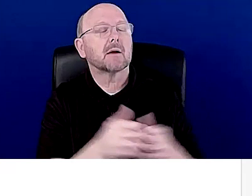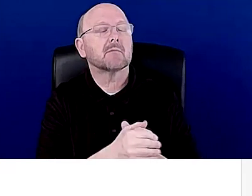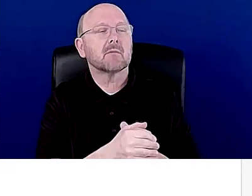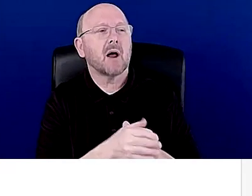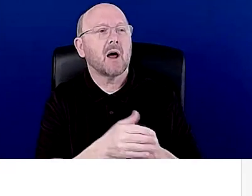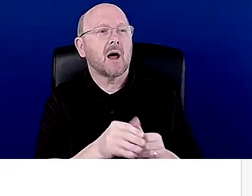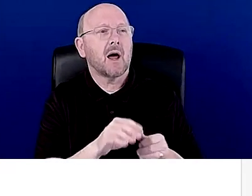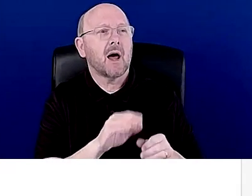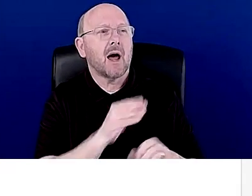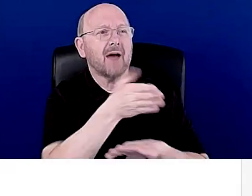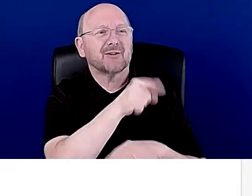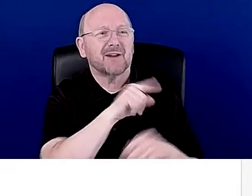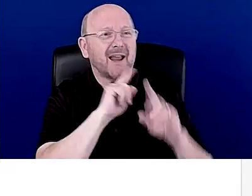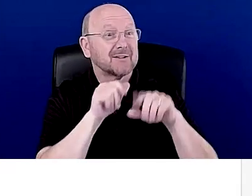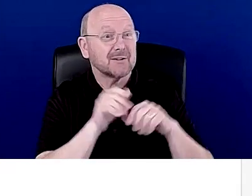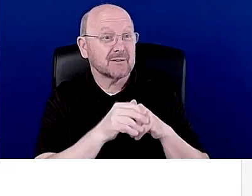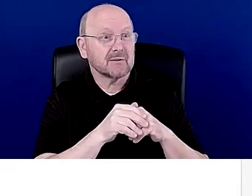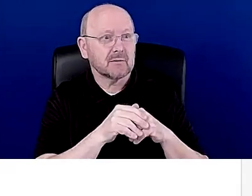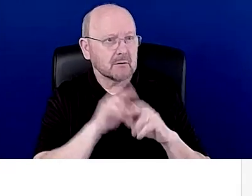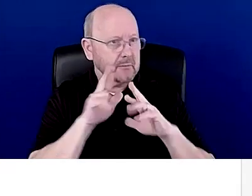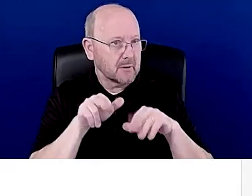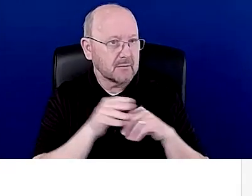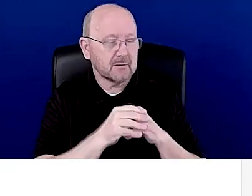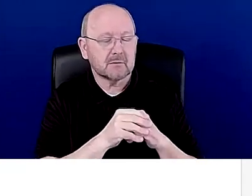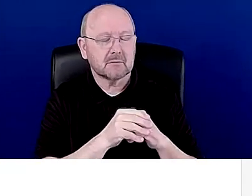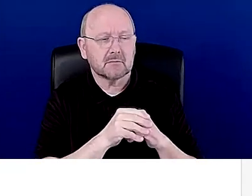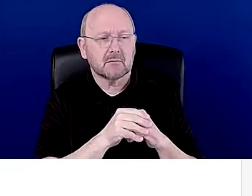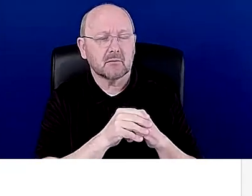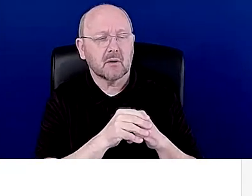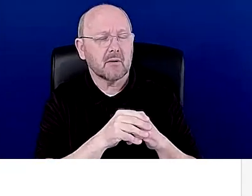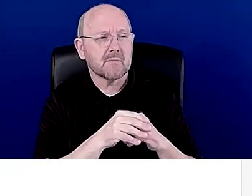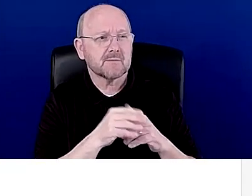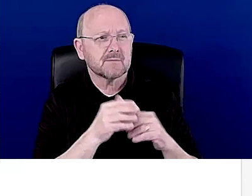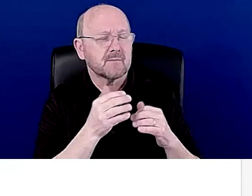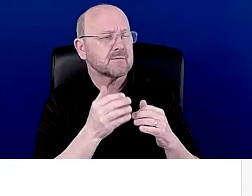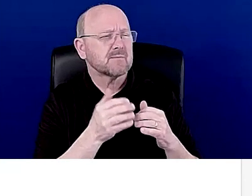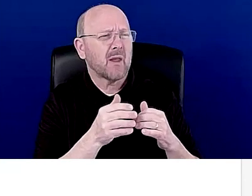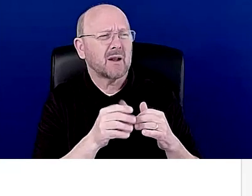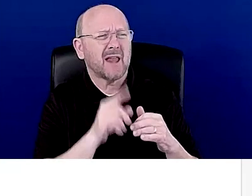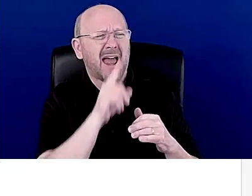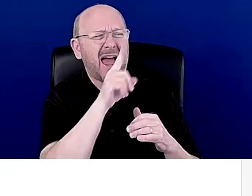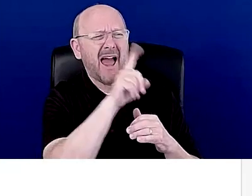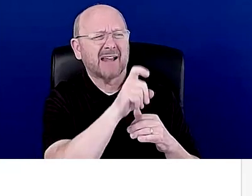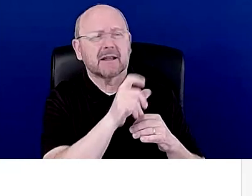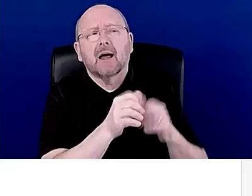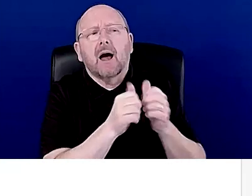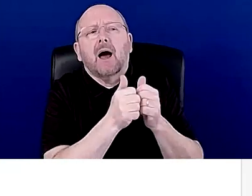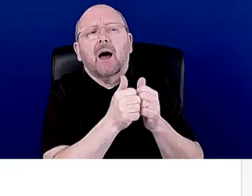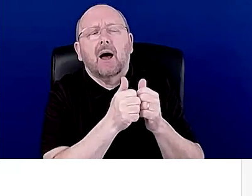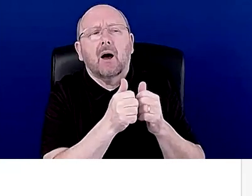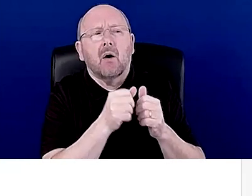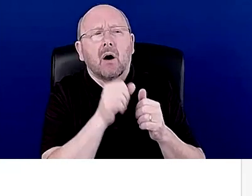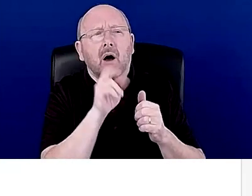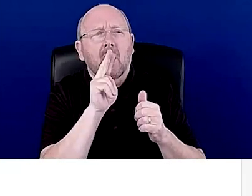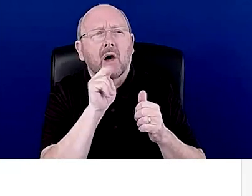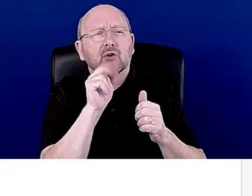you can then tailor it a little bit more. Just say, okay, well, how would an undergraduate answer this who's taking this introductory? You can